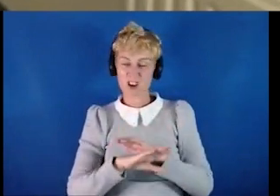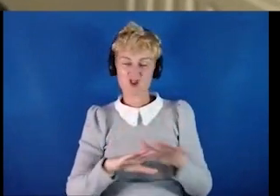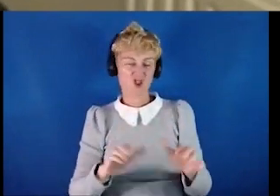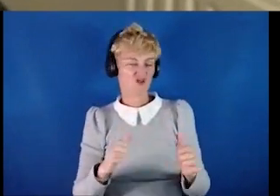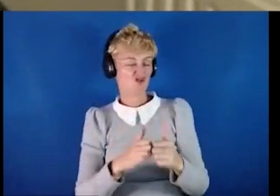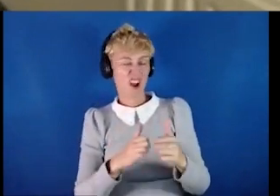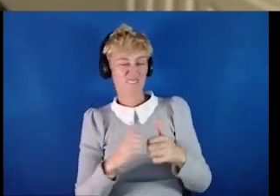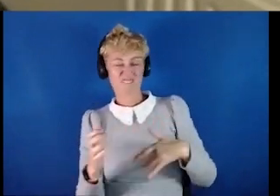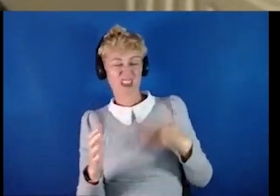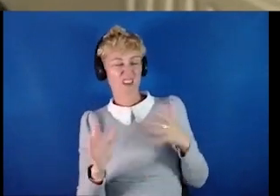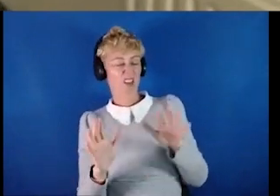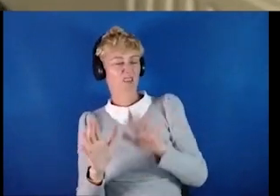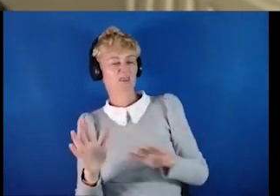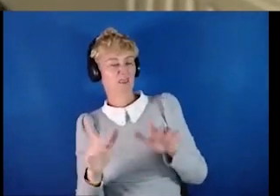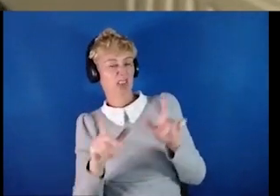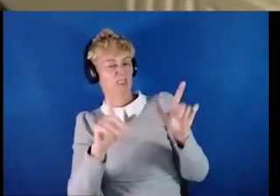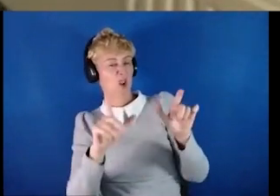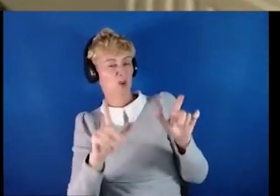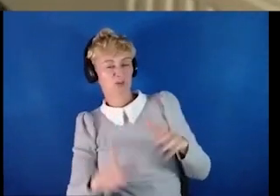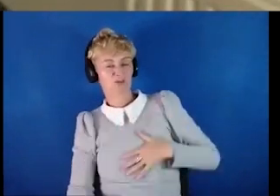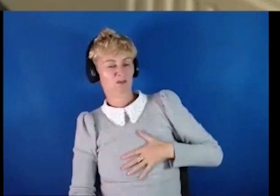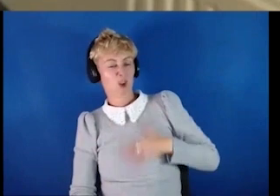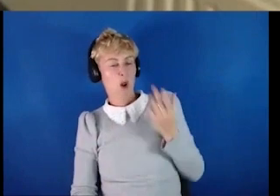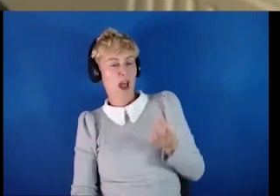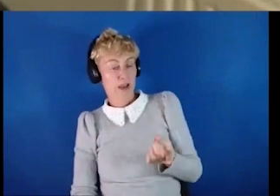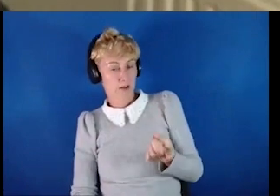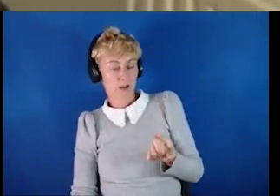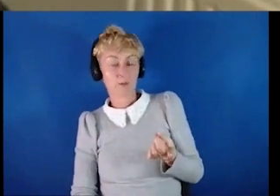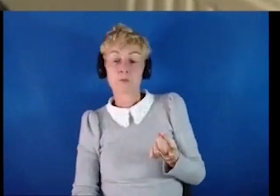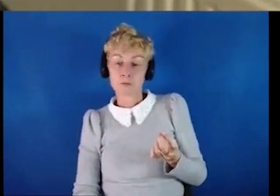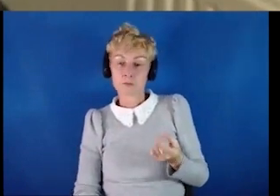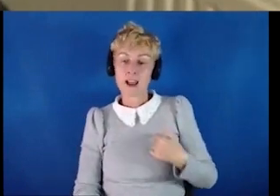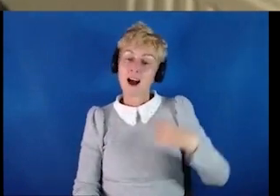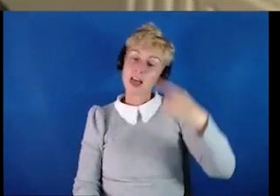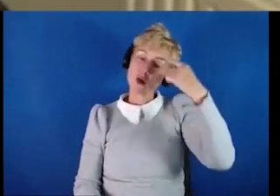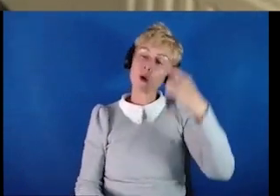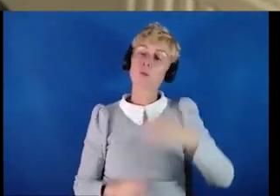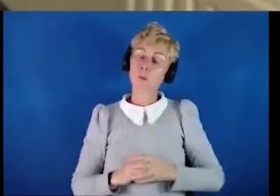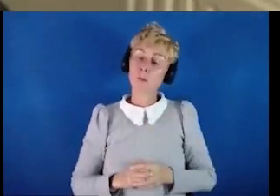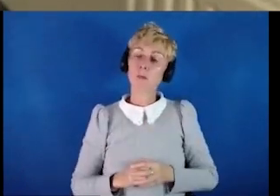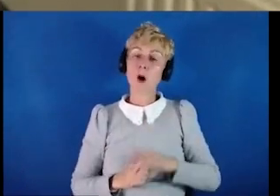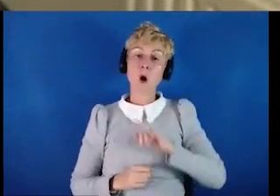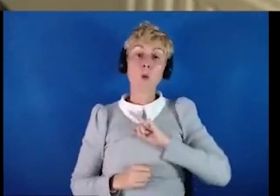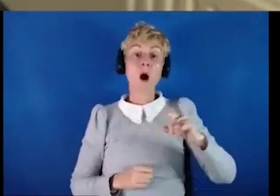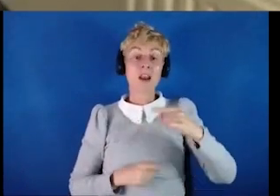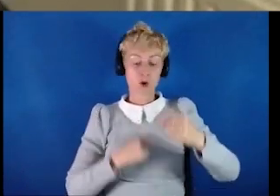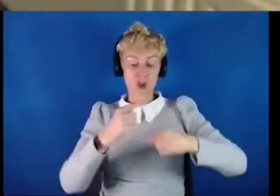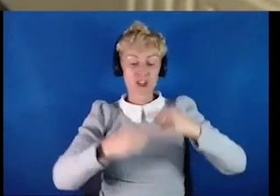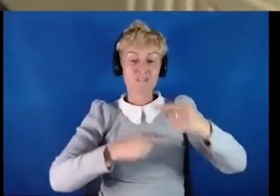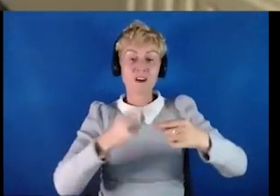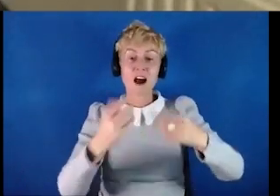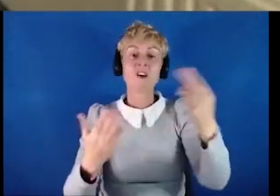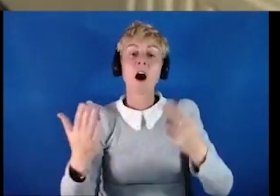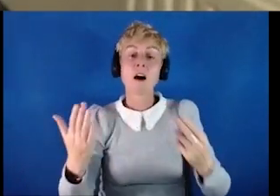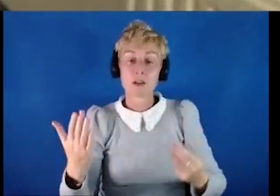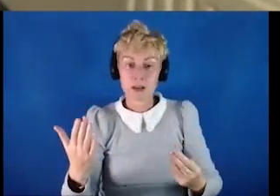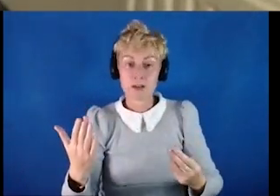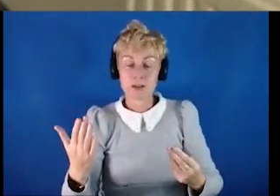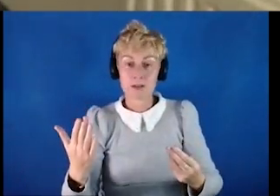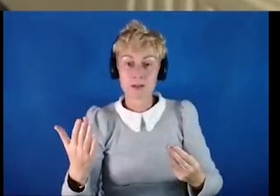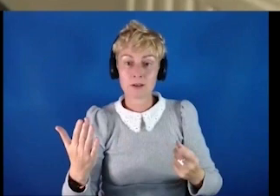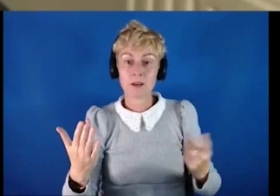all. So I had an idea that we would get a survivor artist to paint